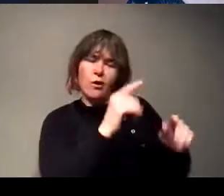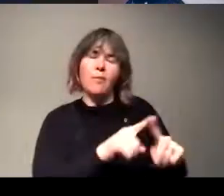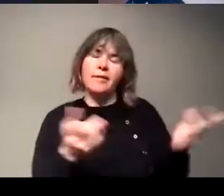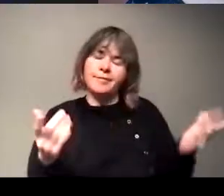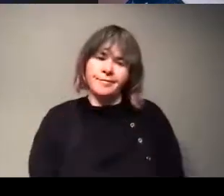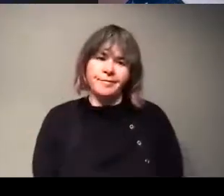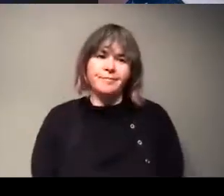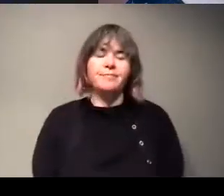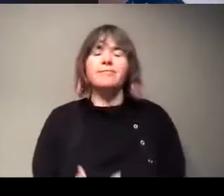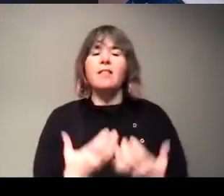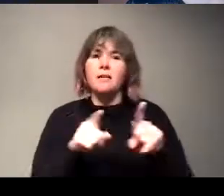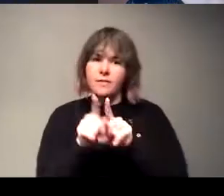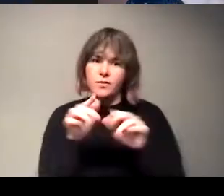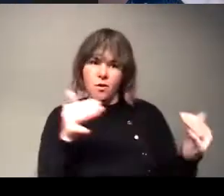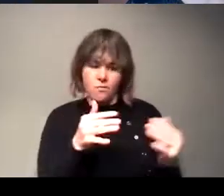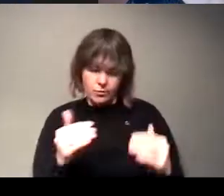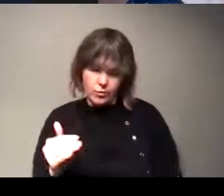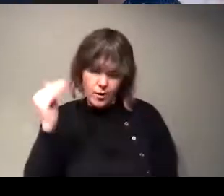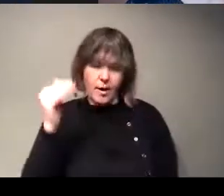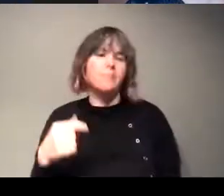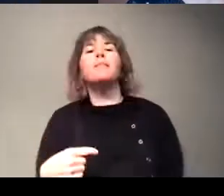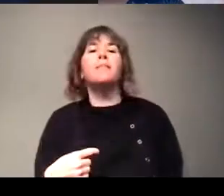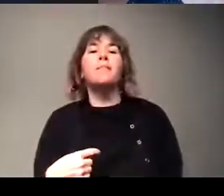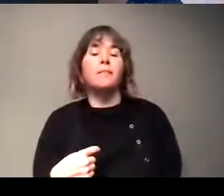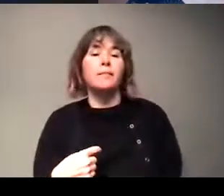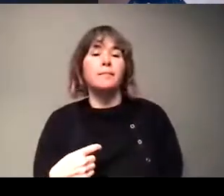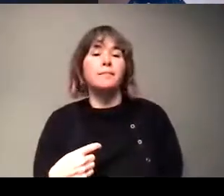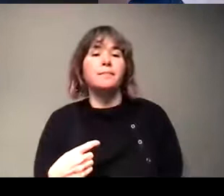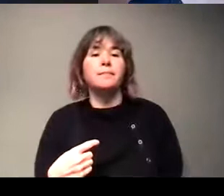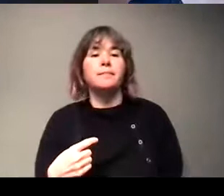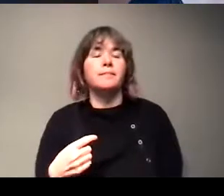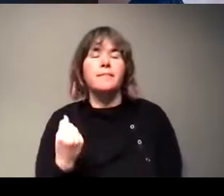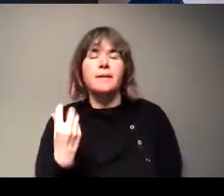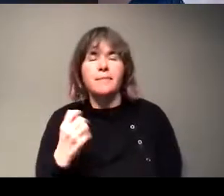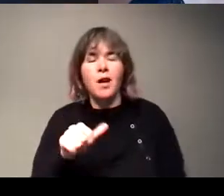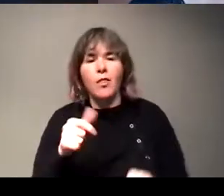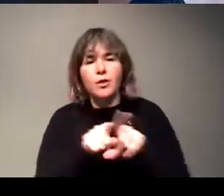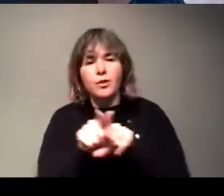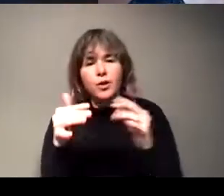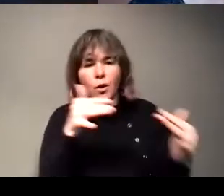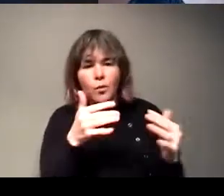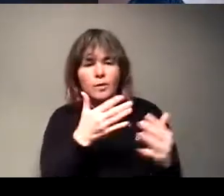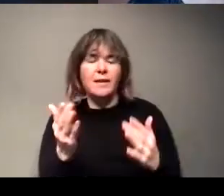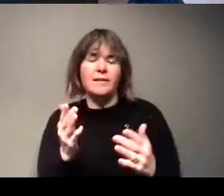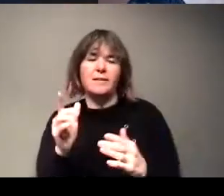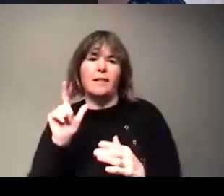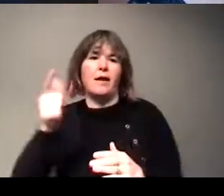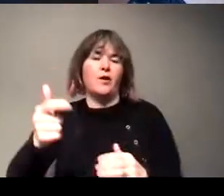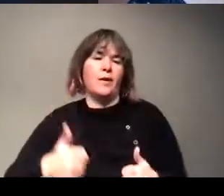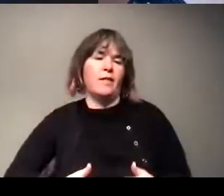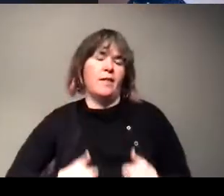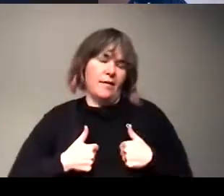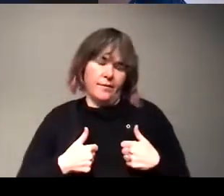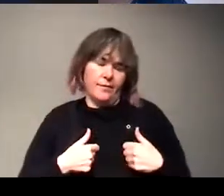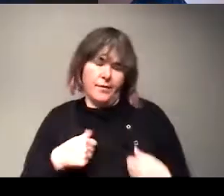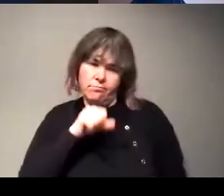So lots of Star Wars growing up. I came to, and then, there's many other Star Wars things that I came to much later in life that I love very